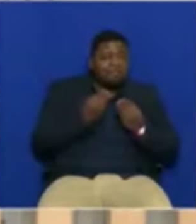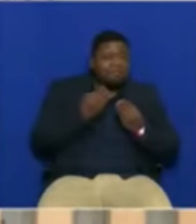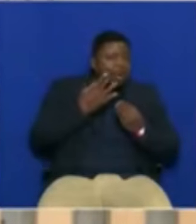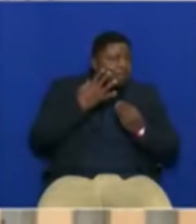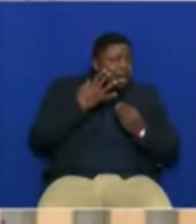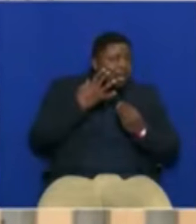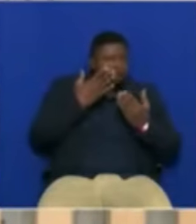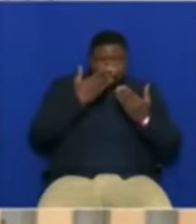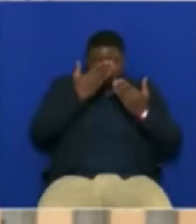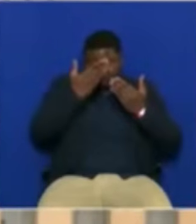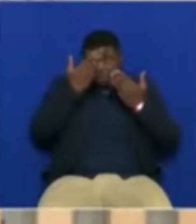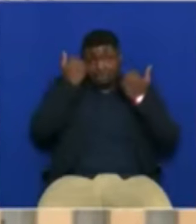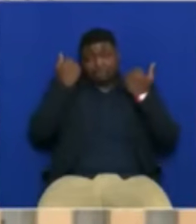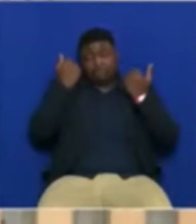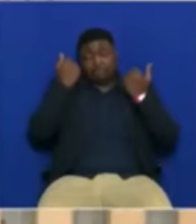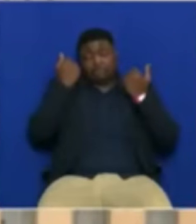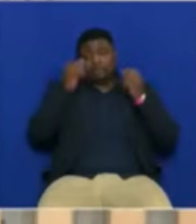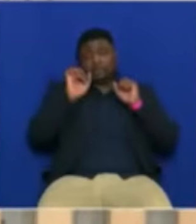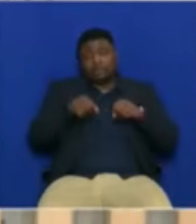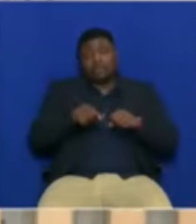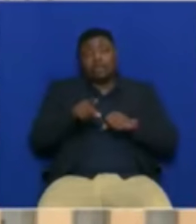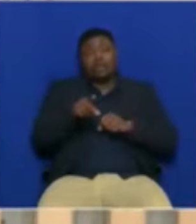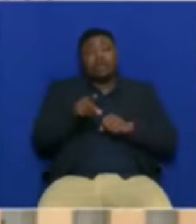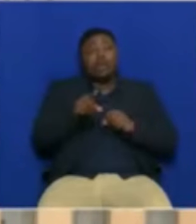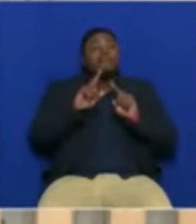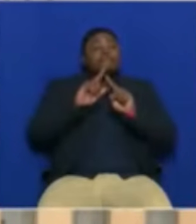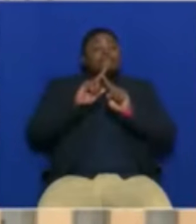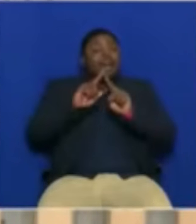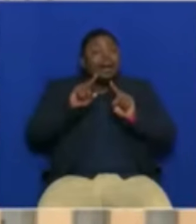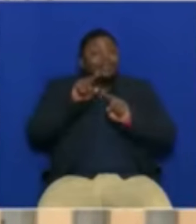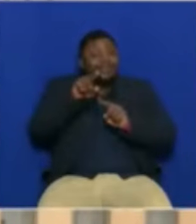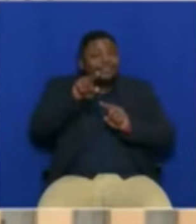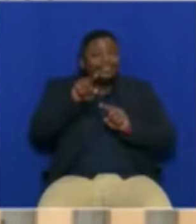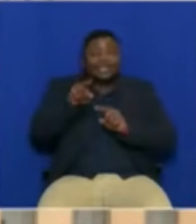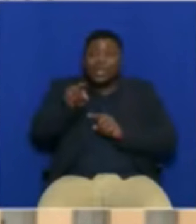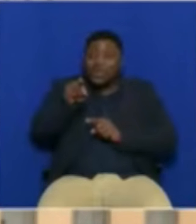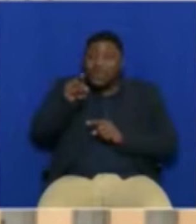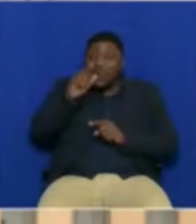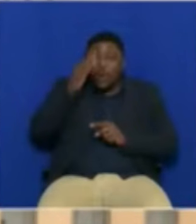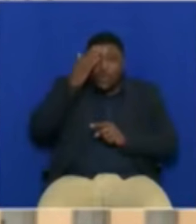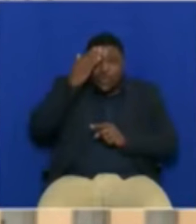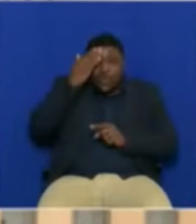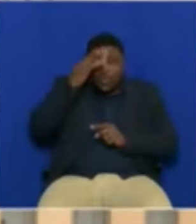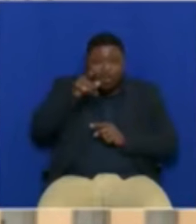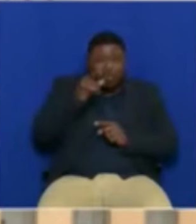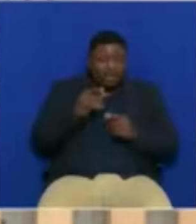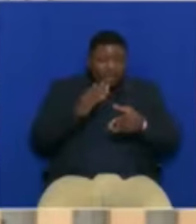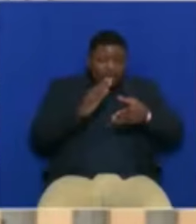any chance know whether he did manage to locate the dockets, and if so, when?